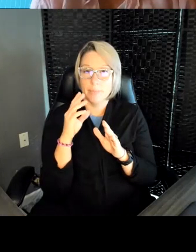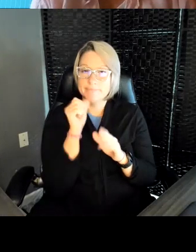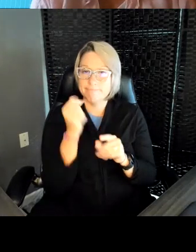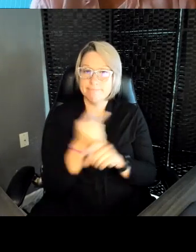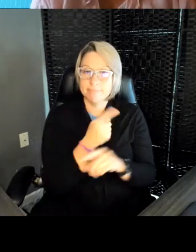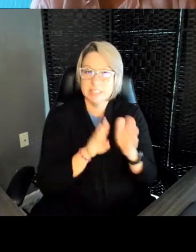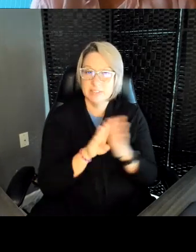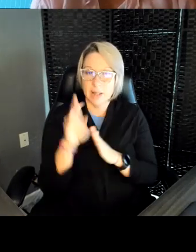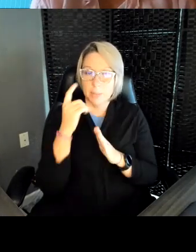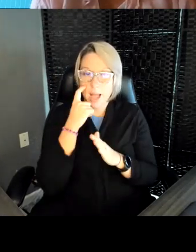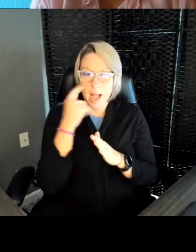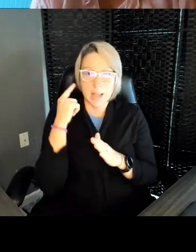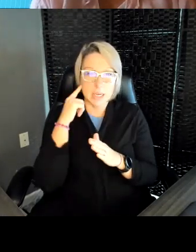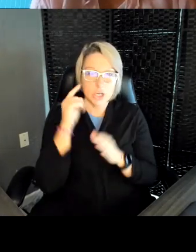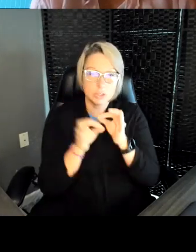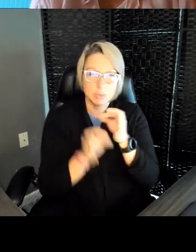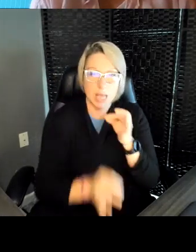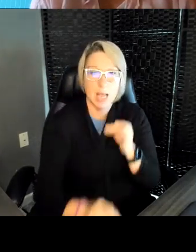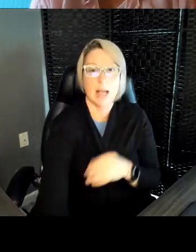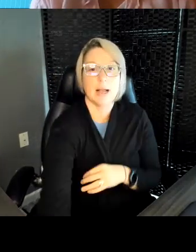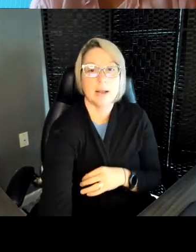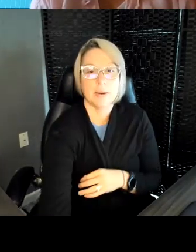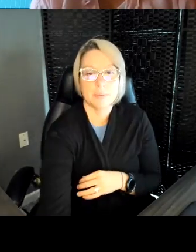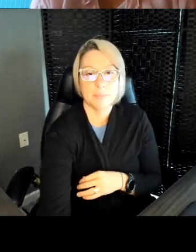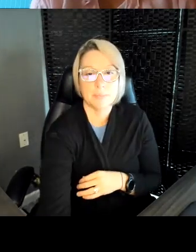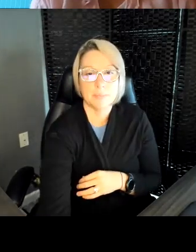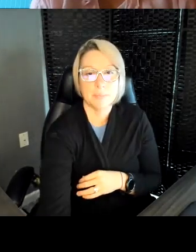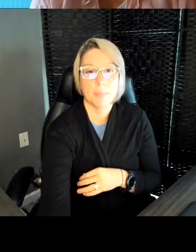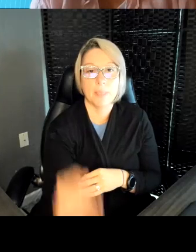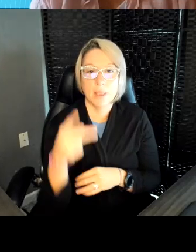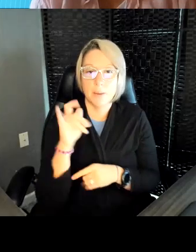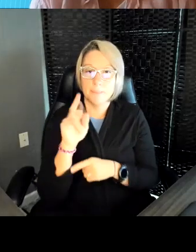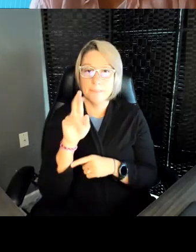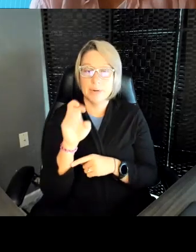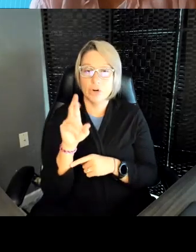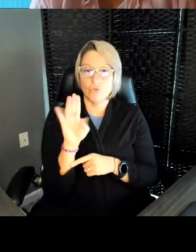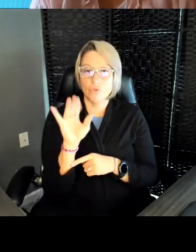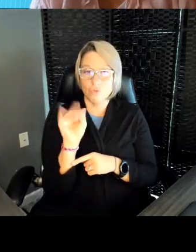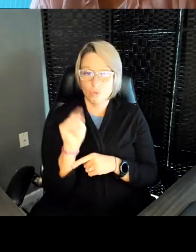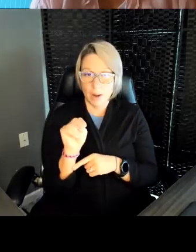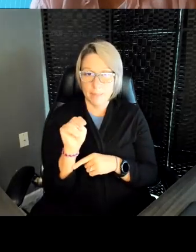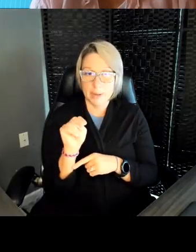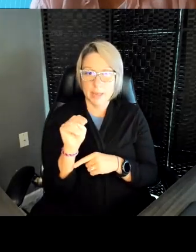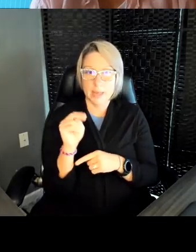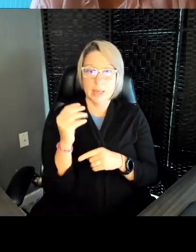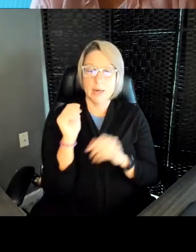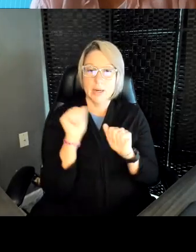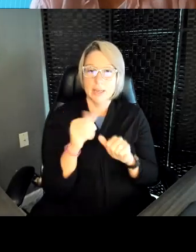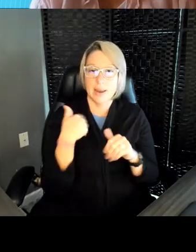Pierre Robin, for congenital glaucoma, myopia with concerns of retinal detachment.